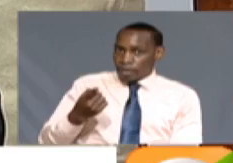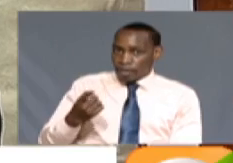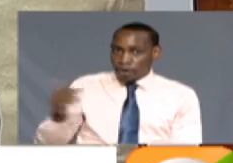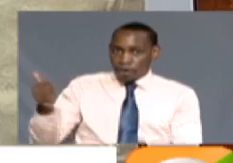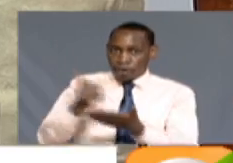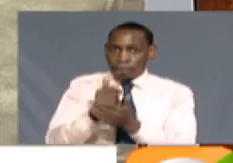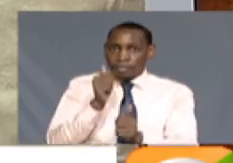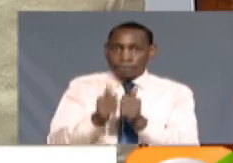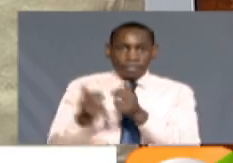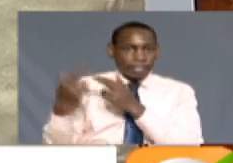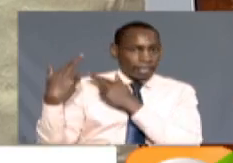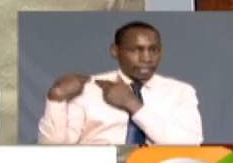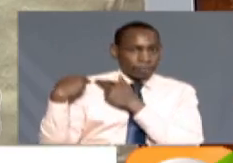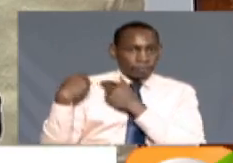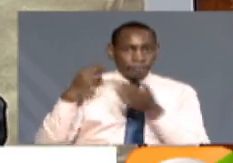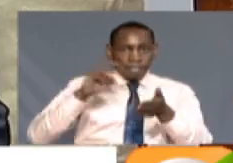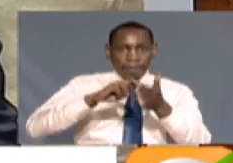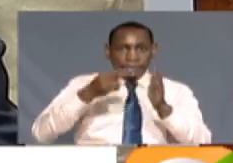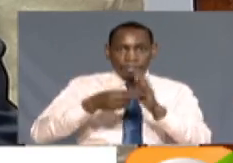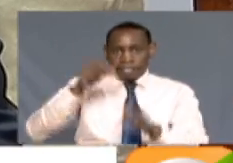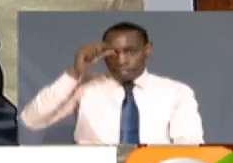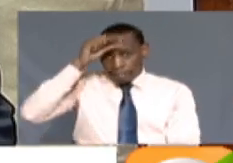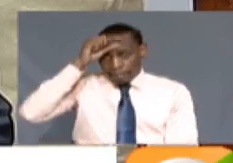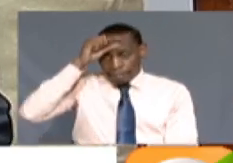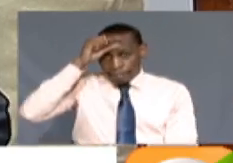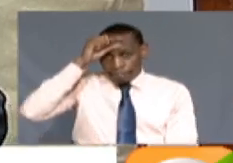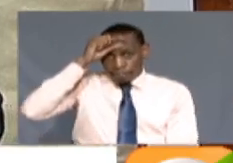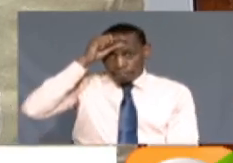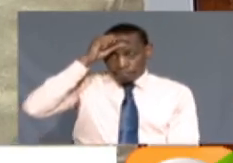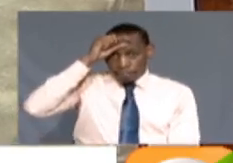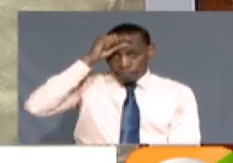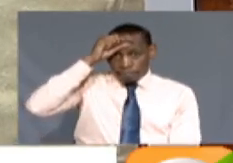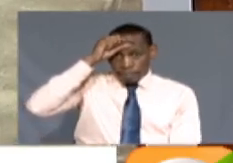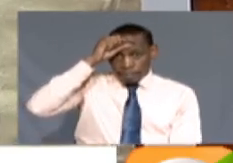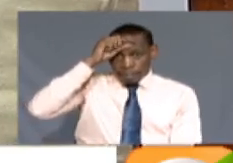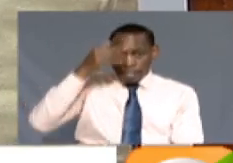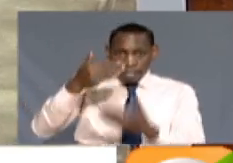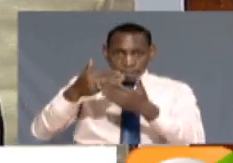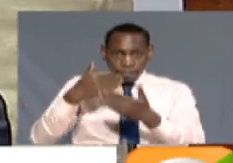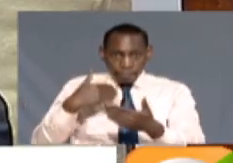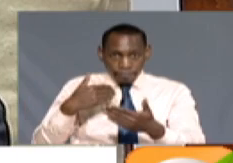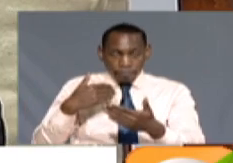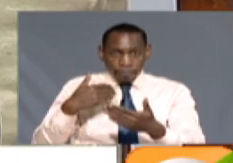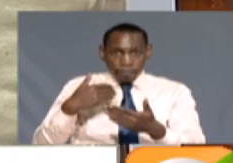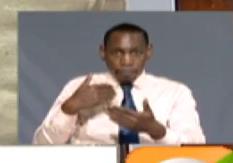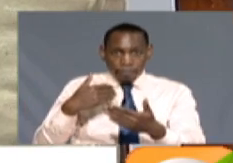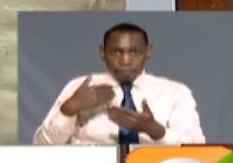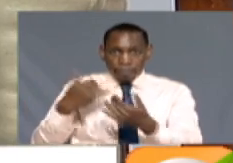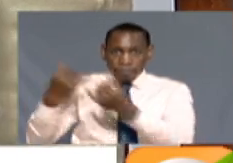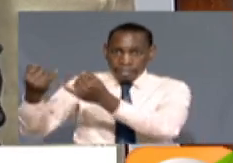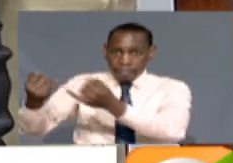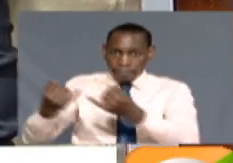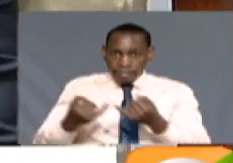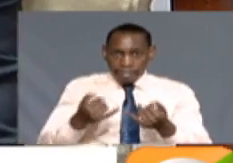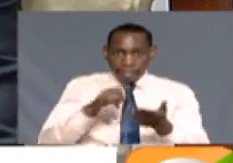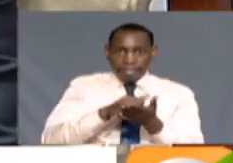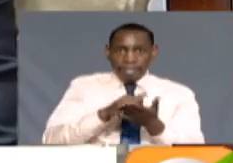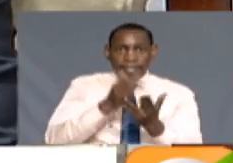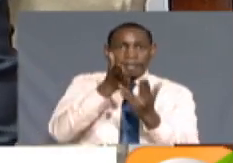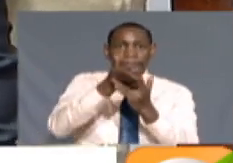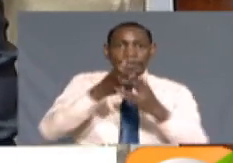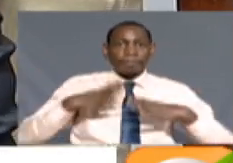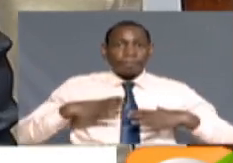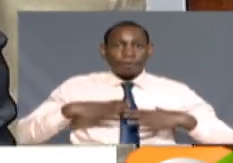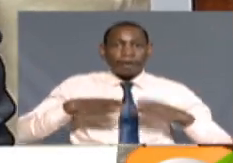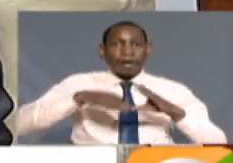office which was in charge of projects in government. You know, before they met a big man, there are middlemen outside